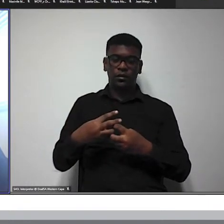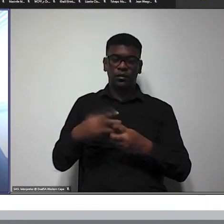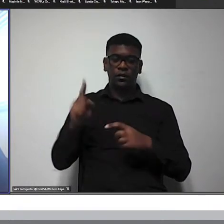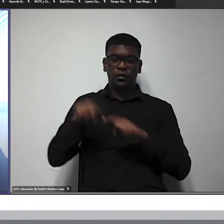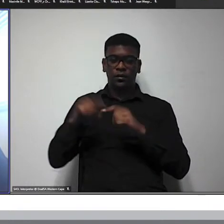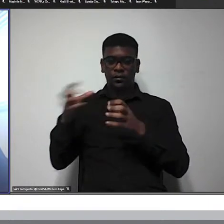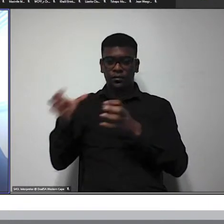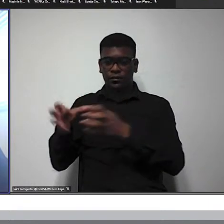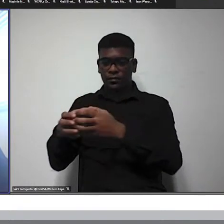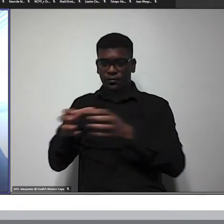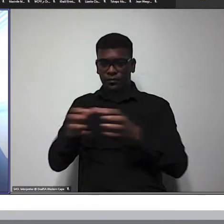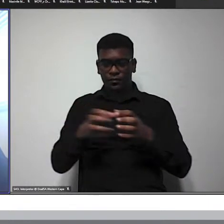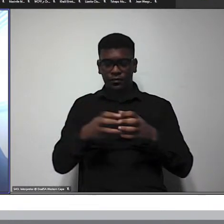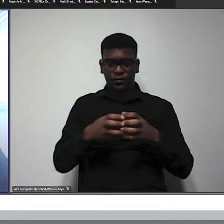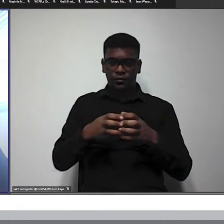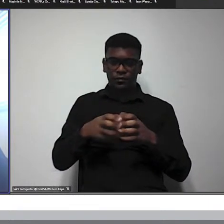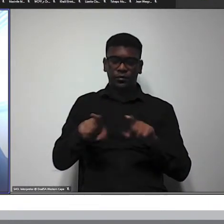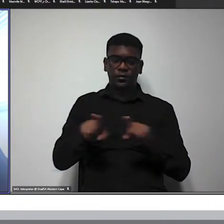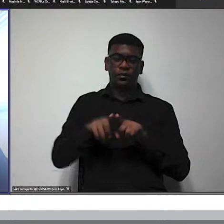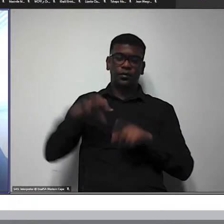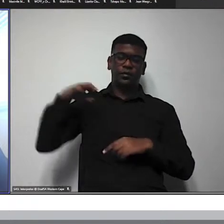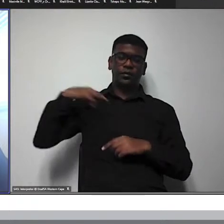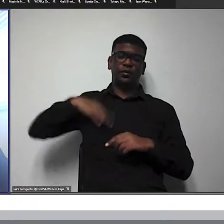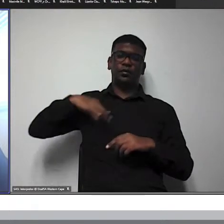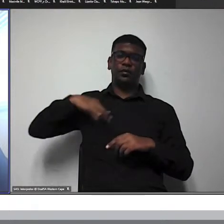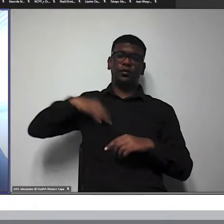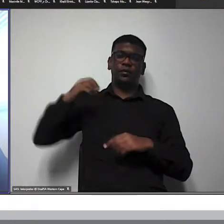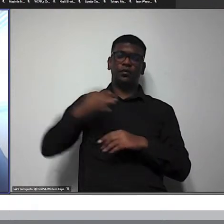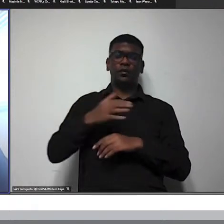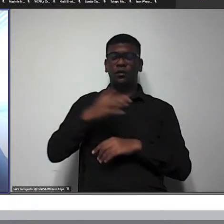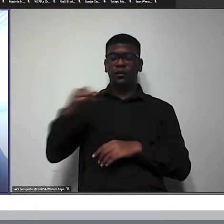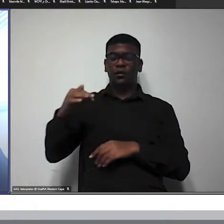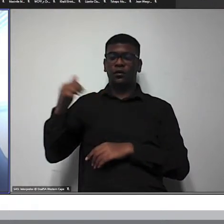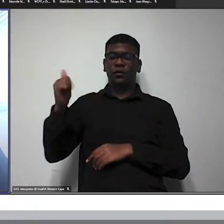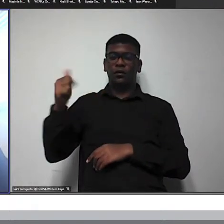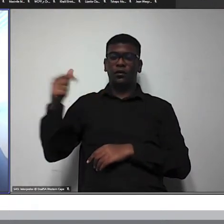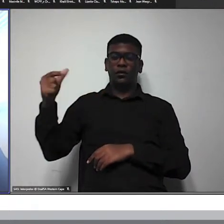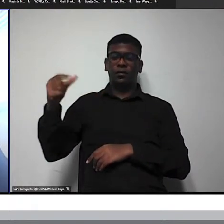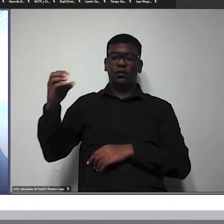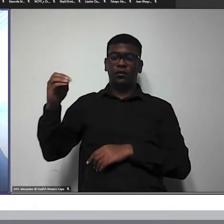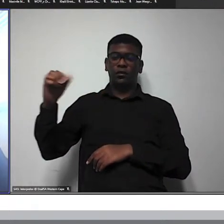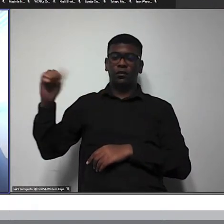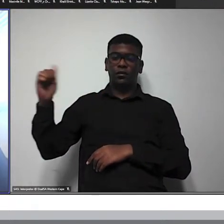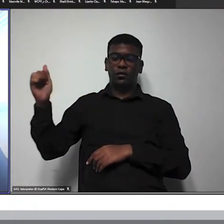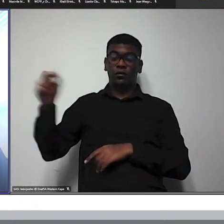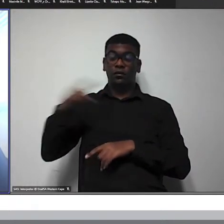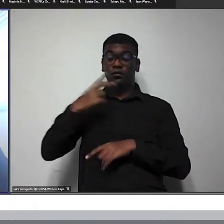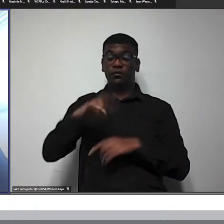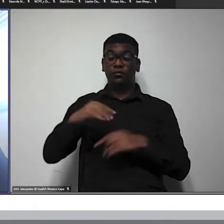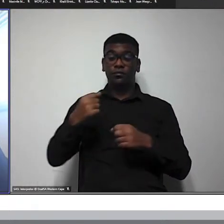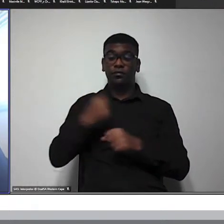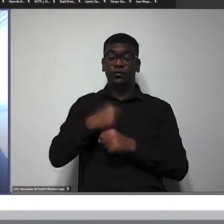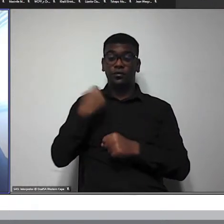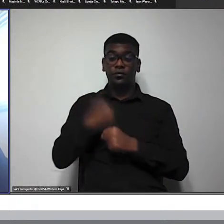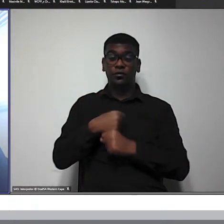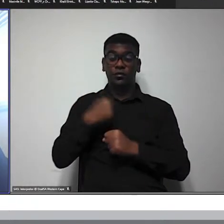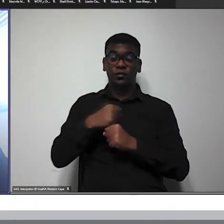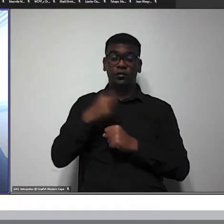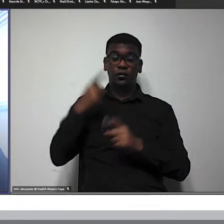know, are benefiting actually from this AGOA. So, you know, from a jobs, you know, point of view, you know, they will generally be